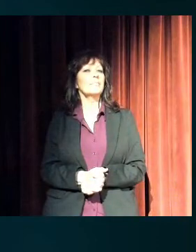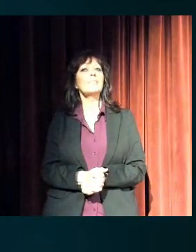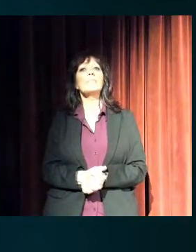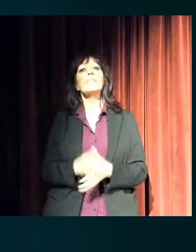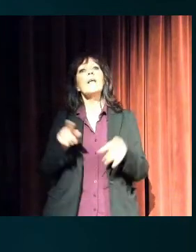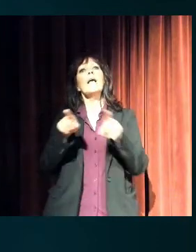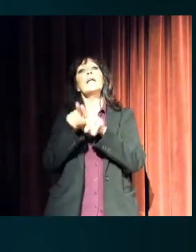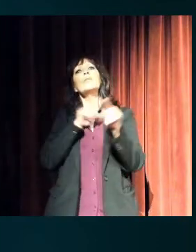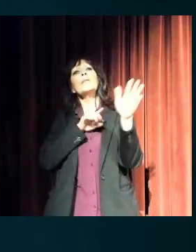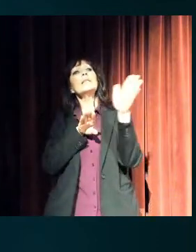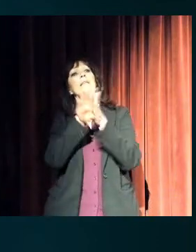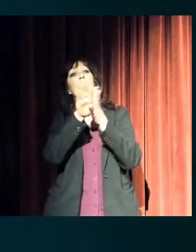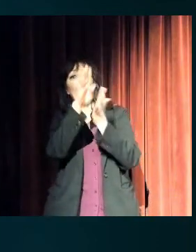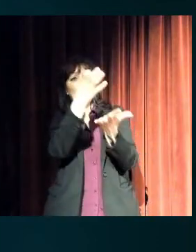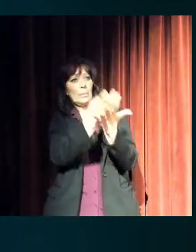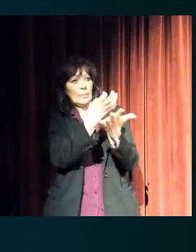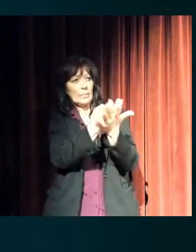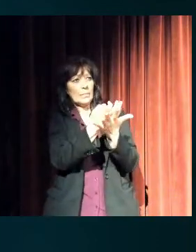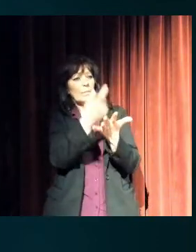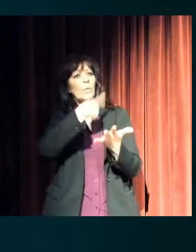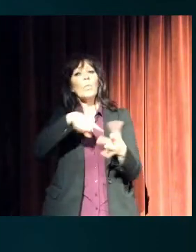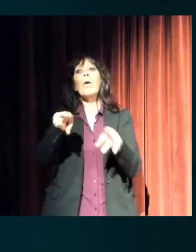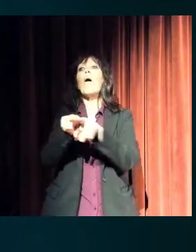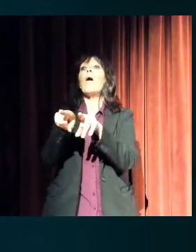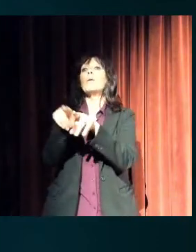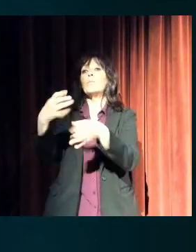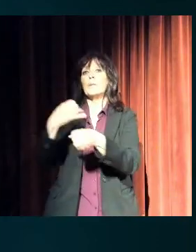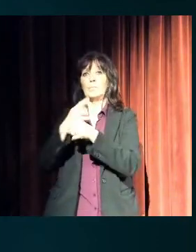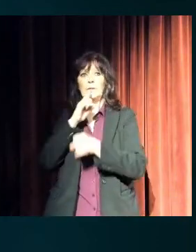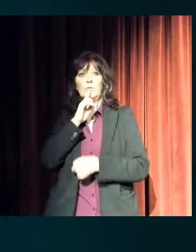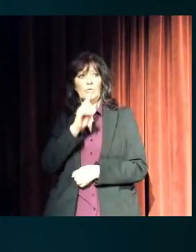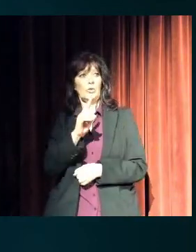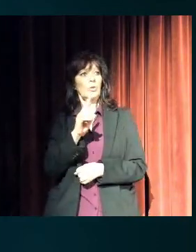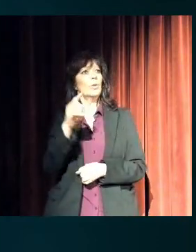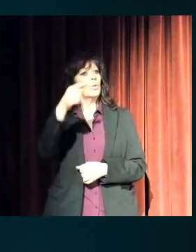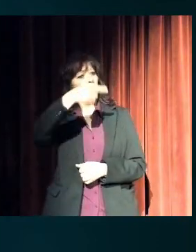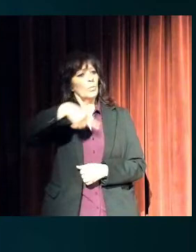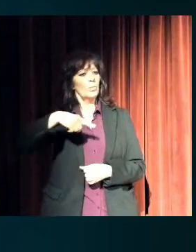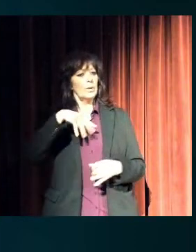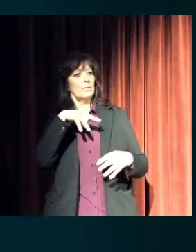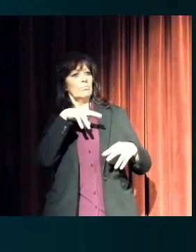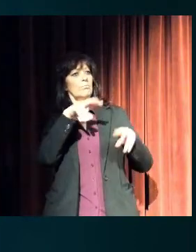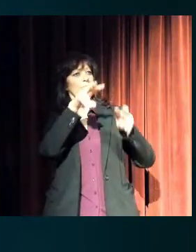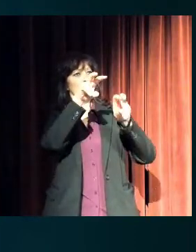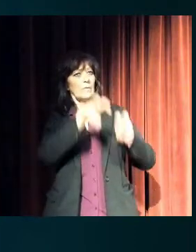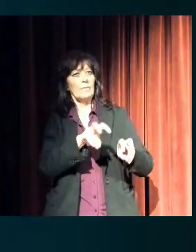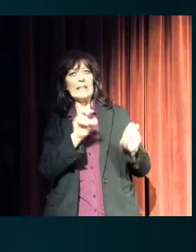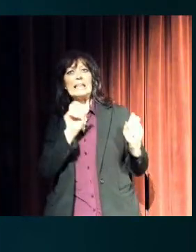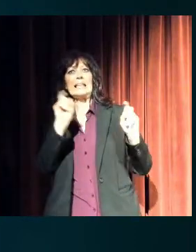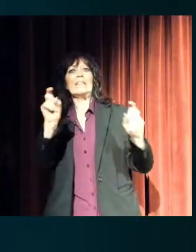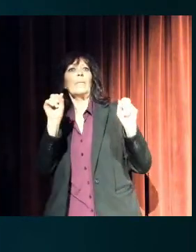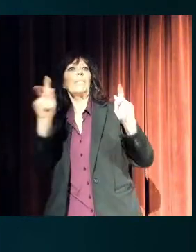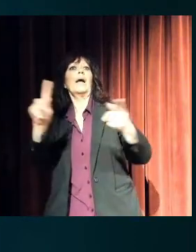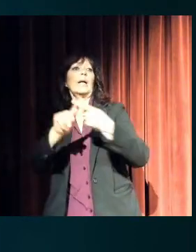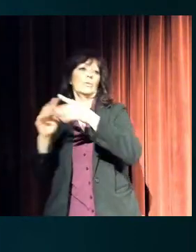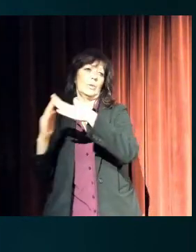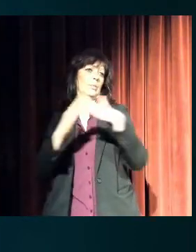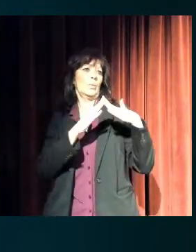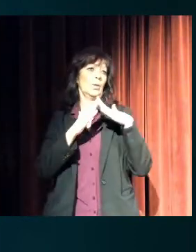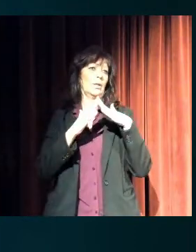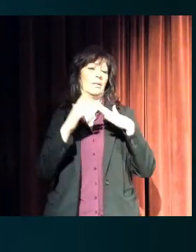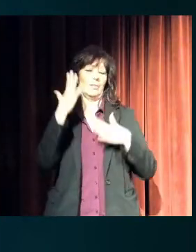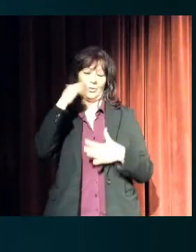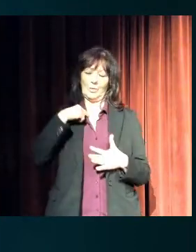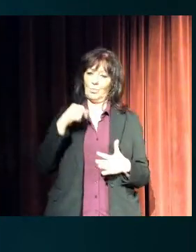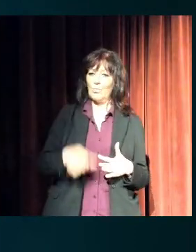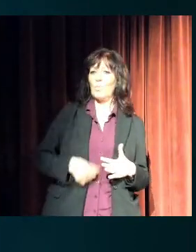As we develop our economy, we also want to ensure that we make our investments that give back to the community. That's why I'm proud